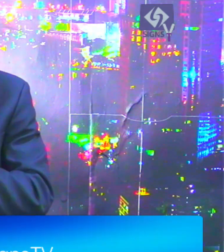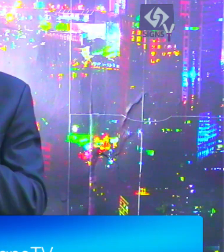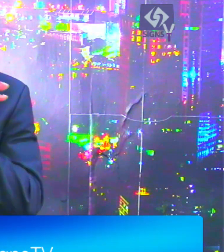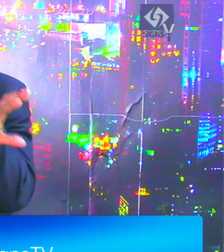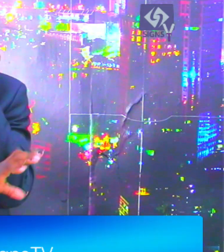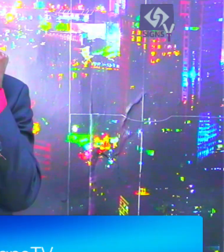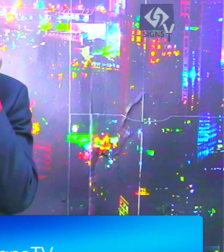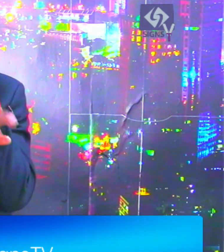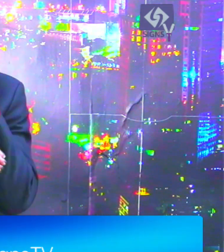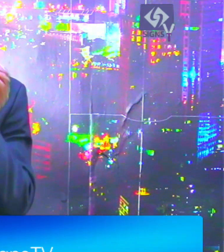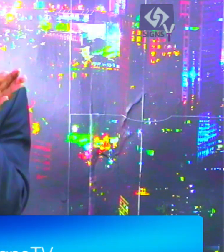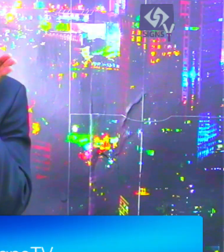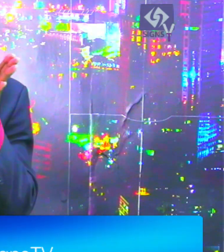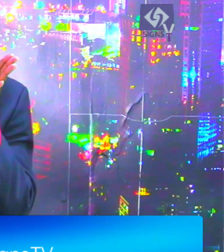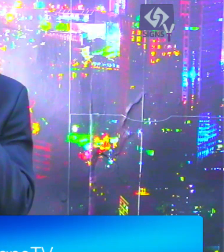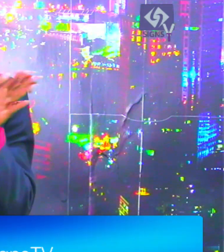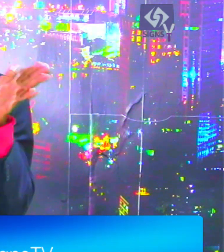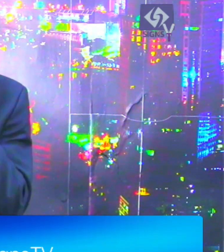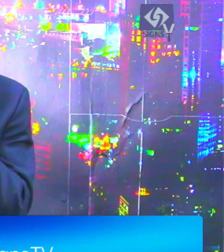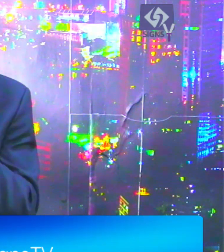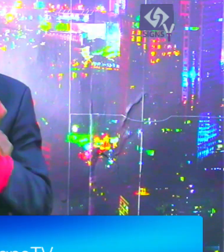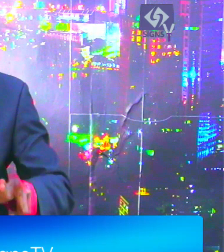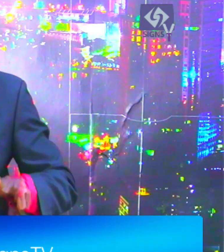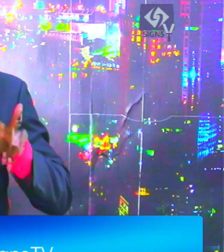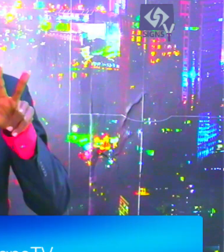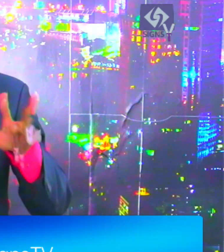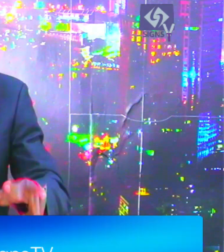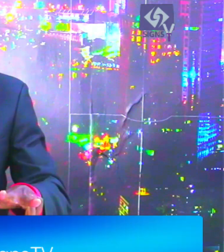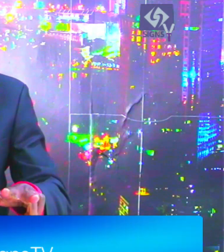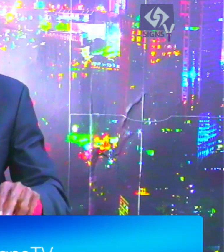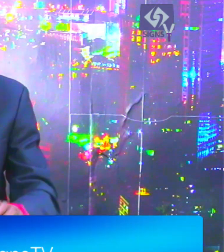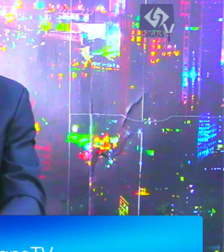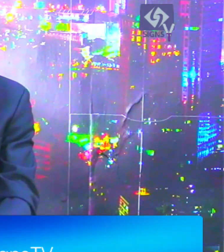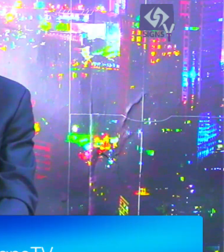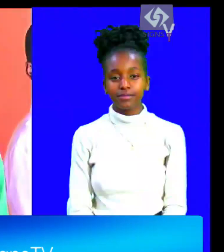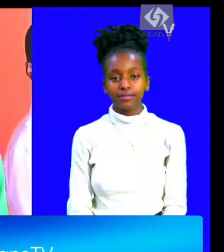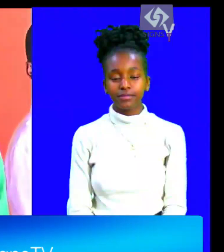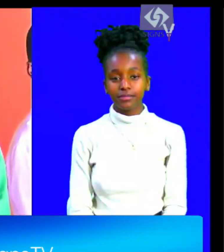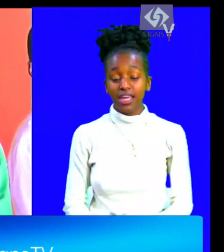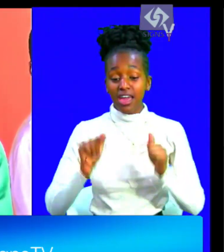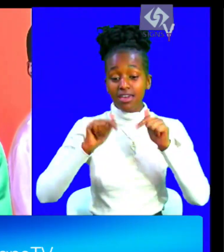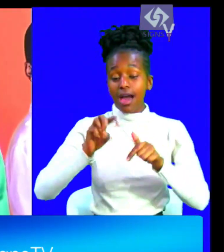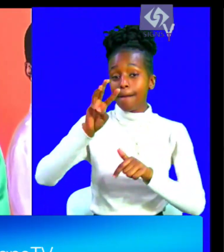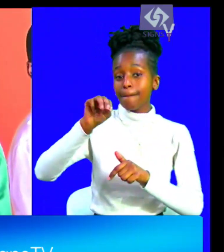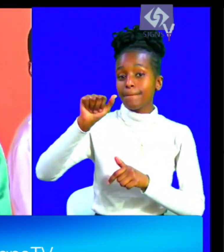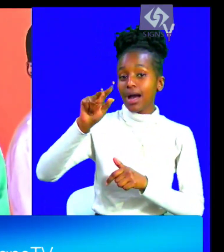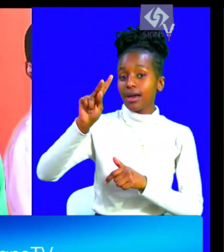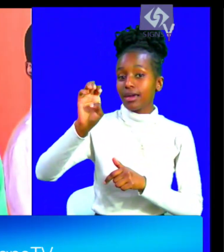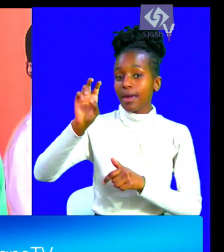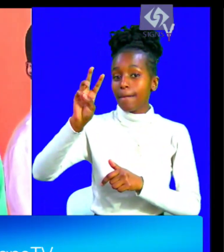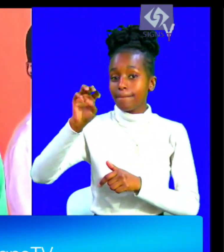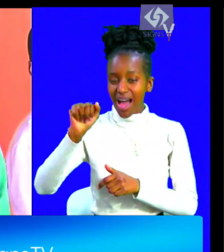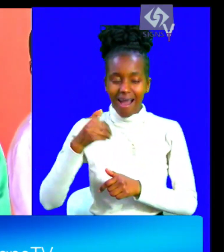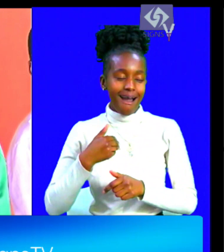Machakos and Kirinyaga. Makima tuko na shida kubwa ya